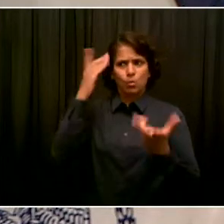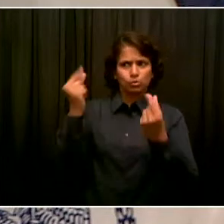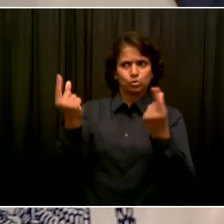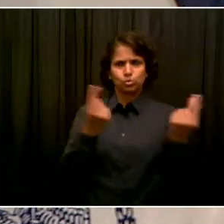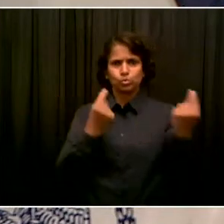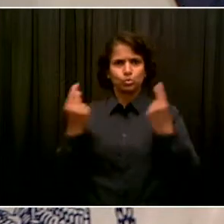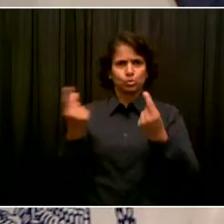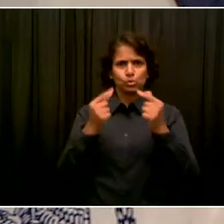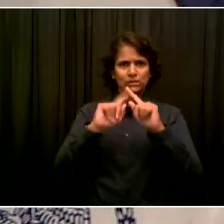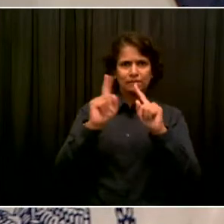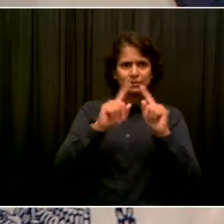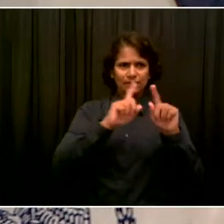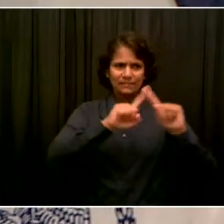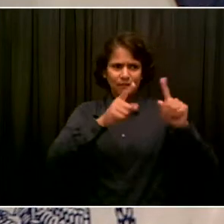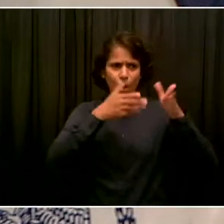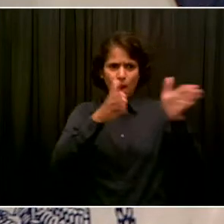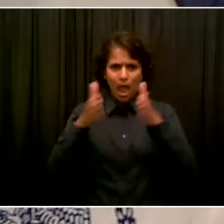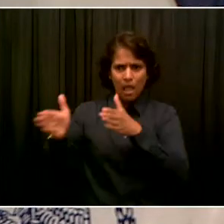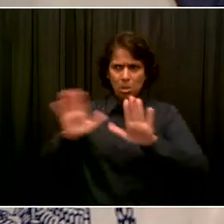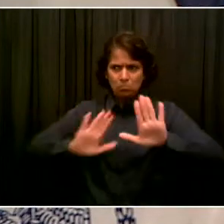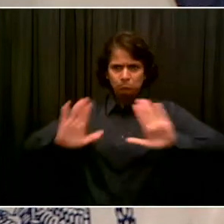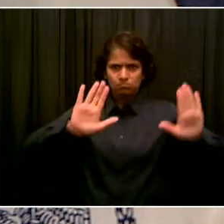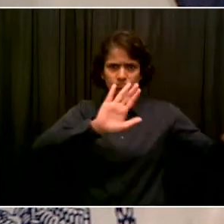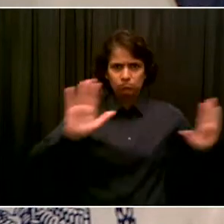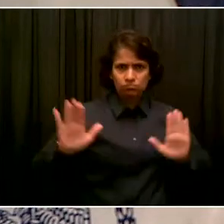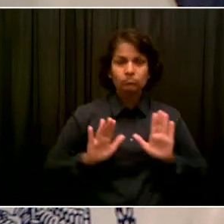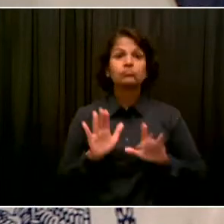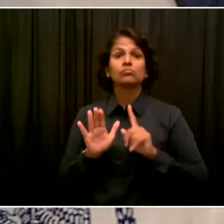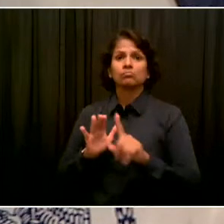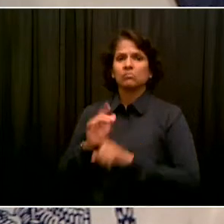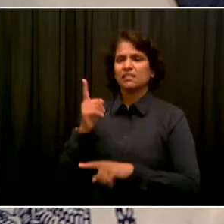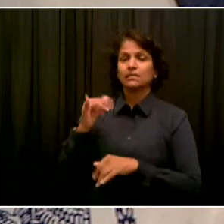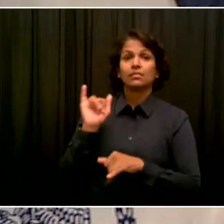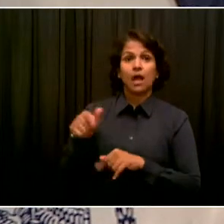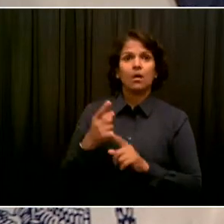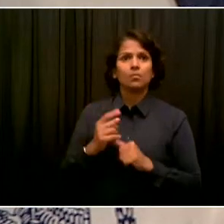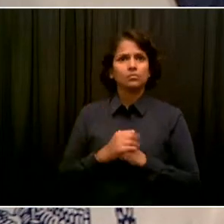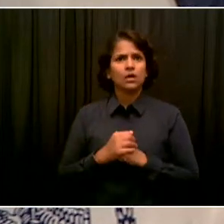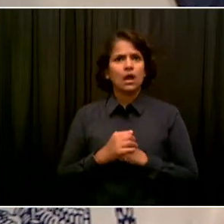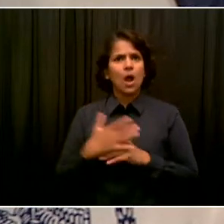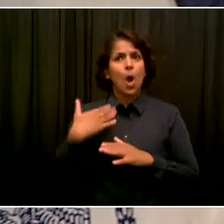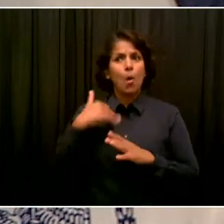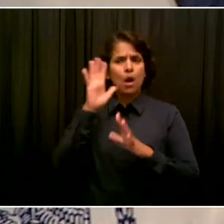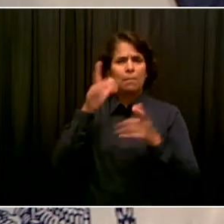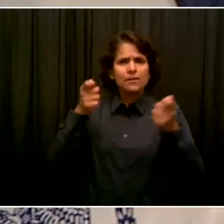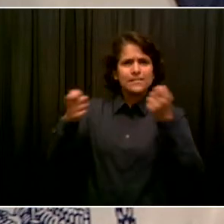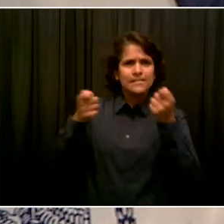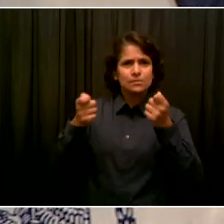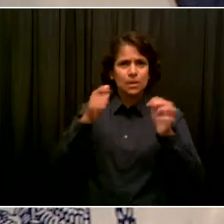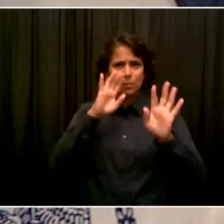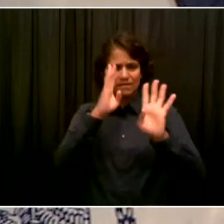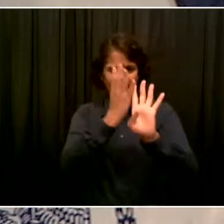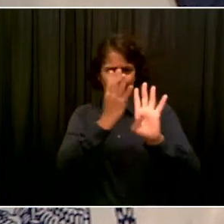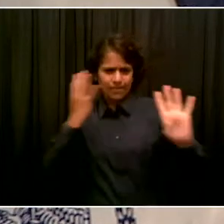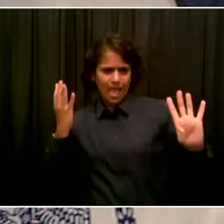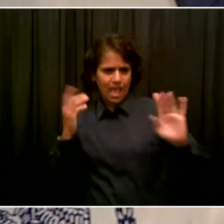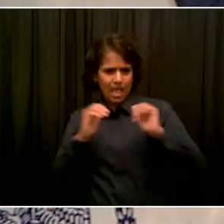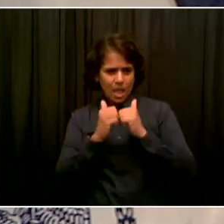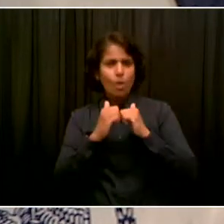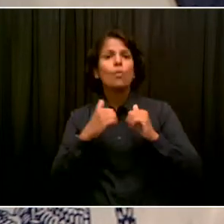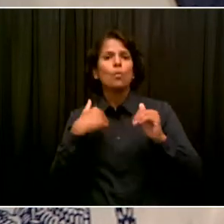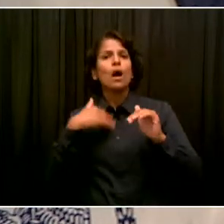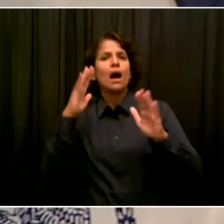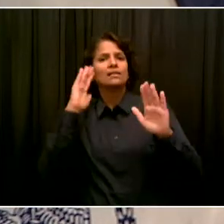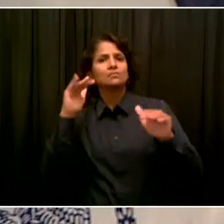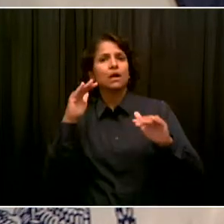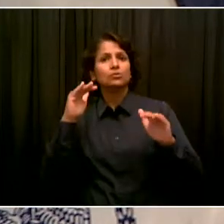work, and also managing things like lines when we've had them. I think there will be a lot of demand, but again, we got